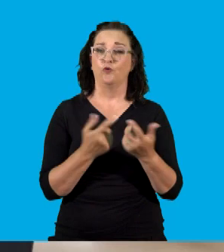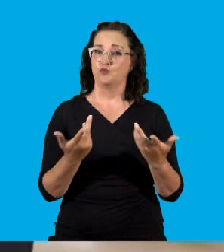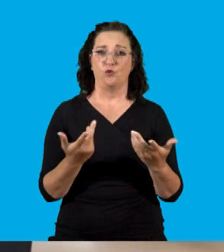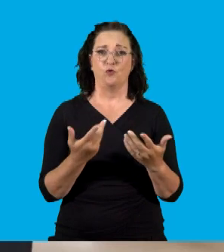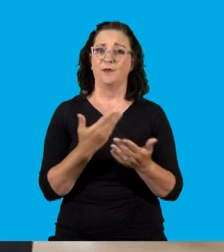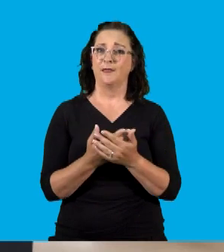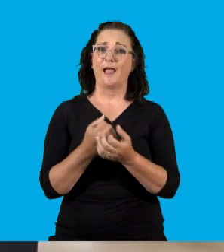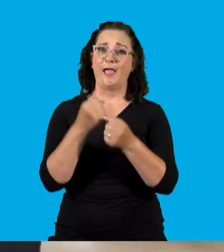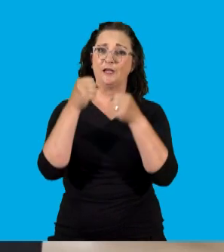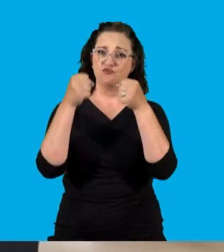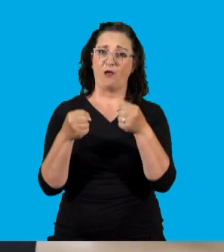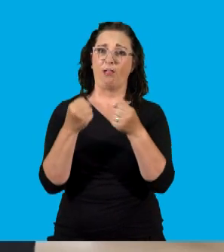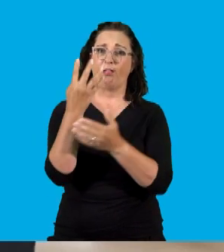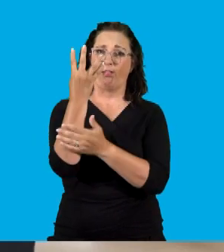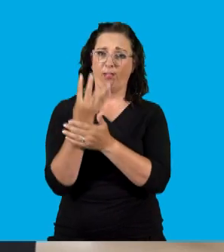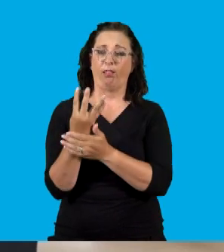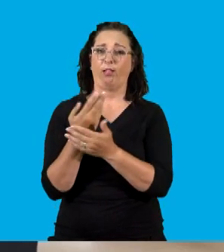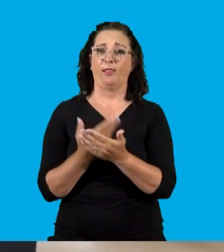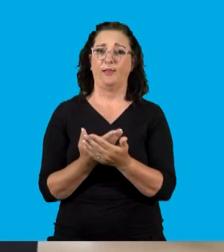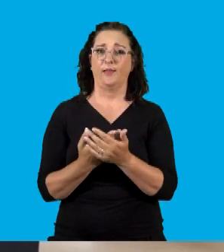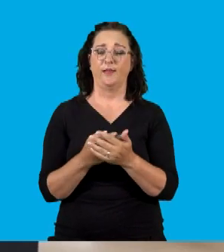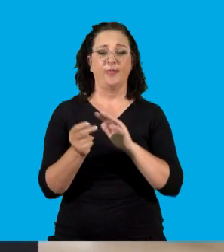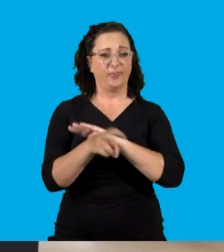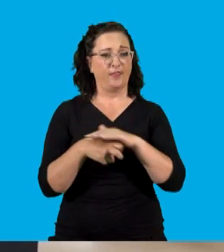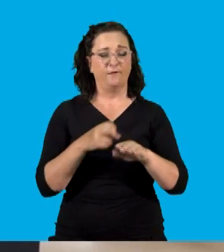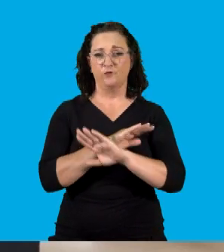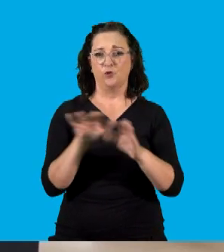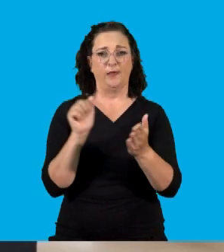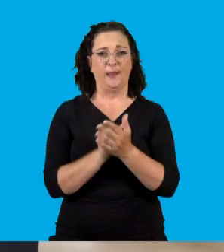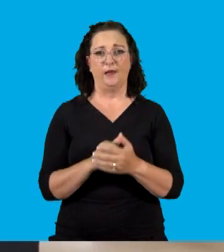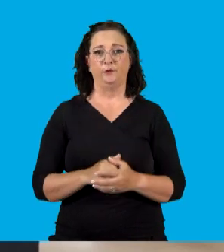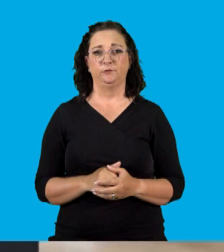and you can end up in jail for doing that. So theft is not allowed.